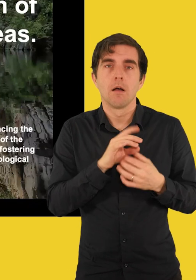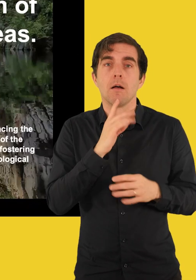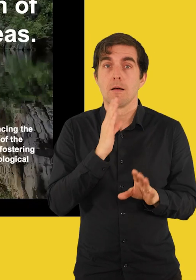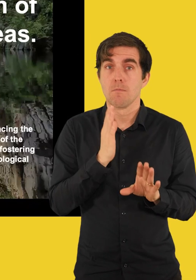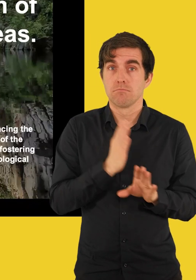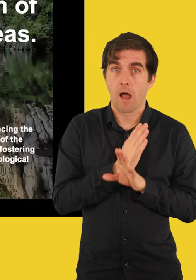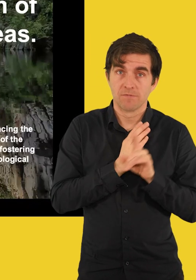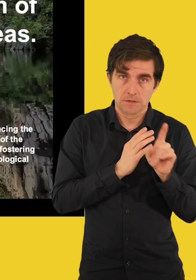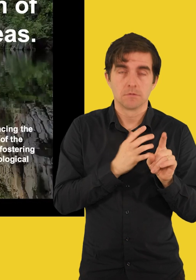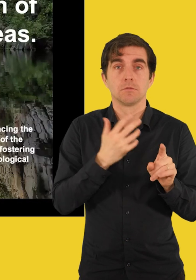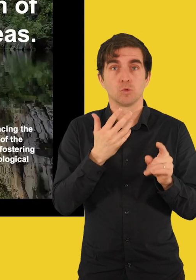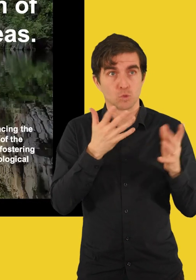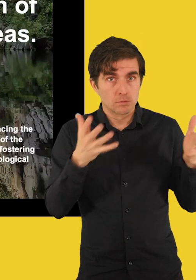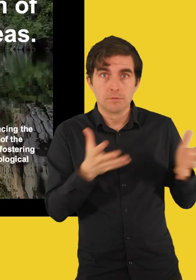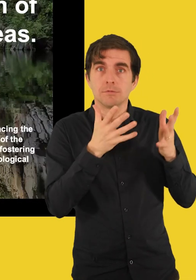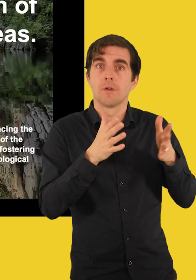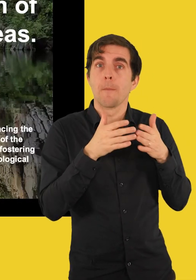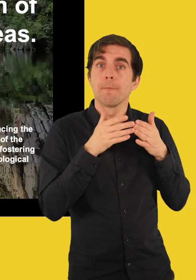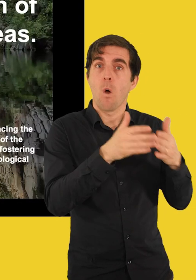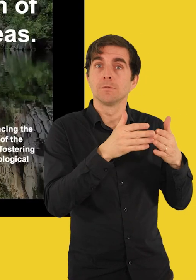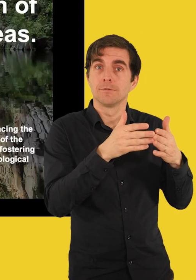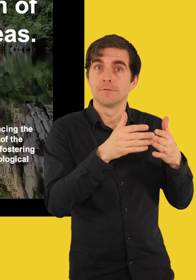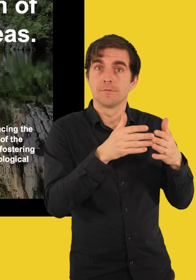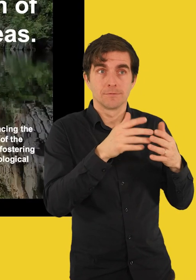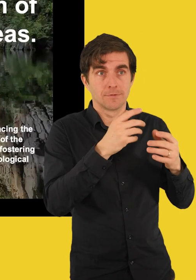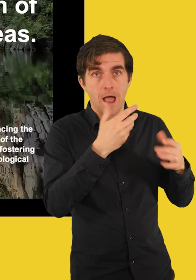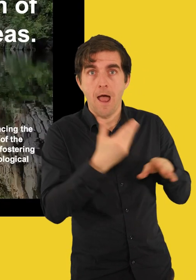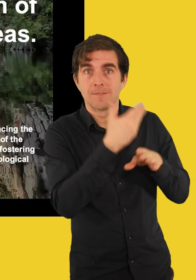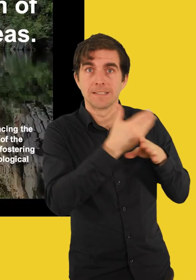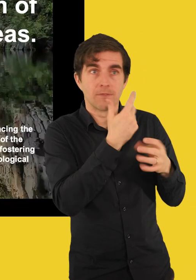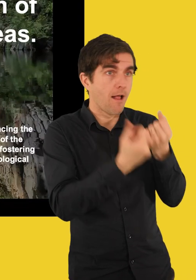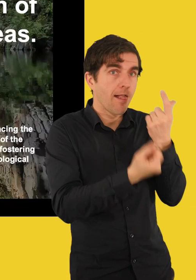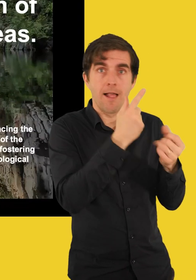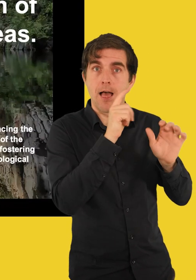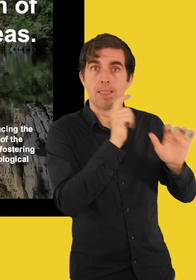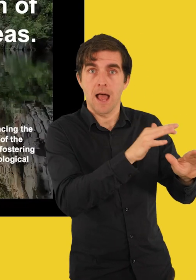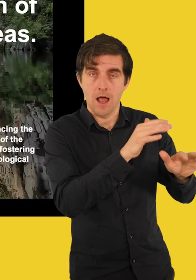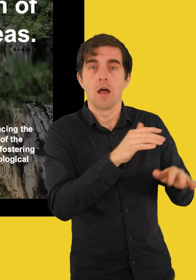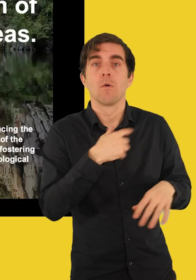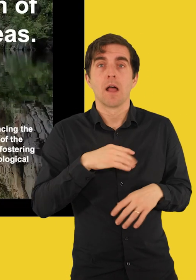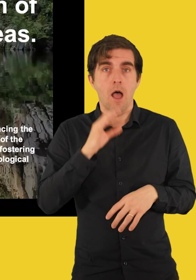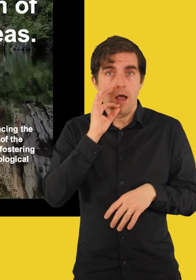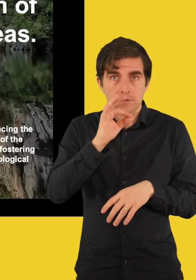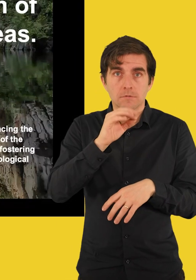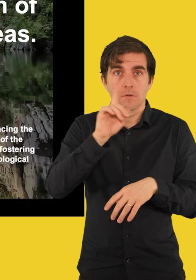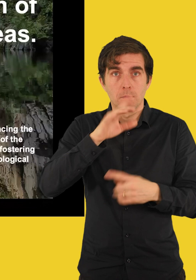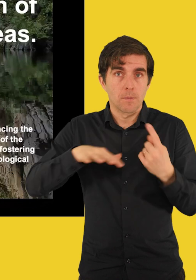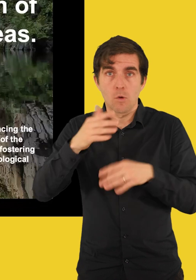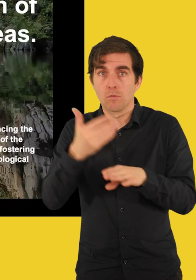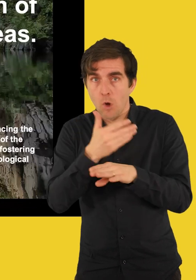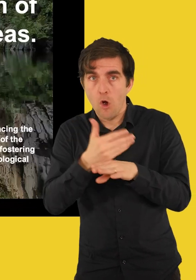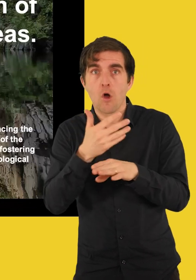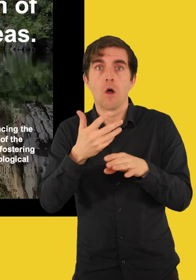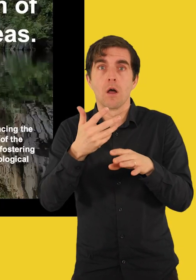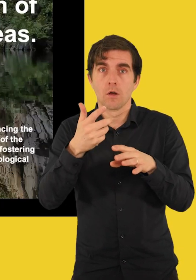in the private sector to have boating activities, but we ask them to